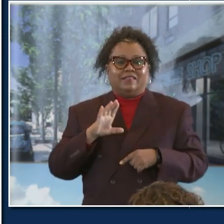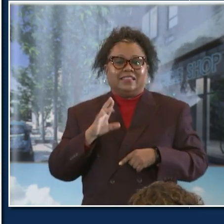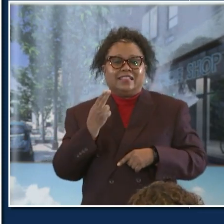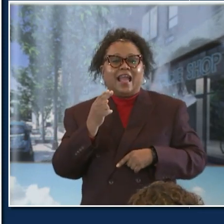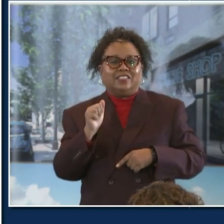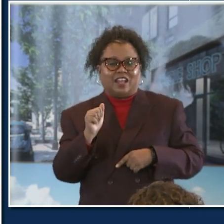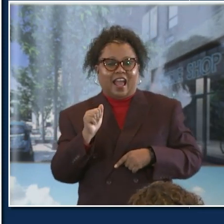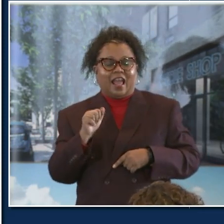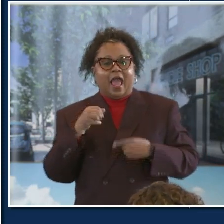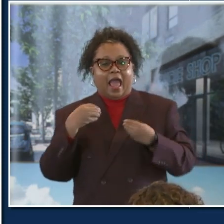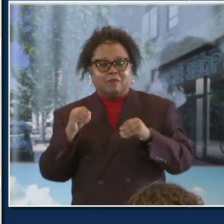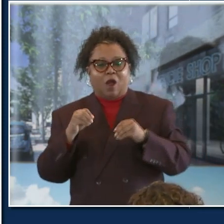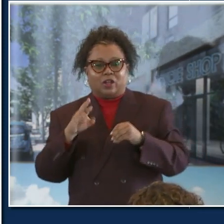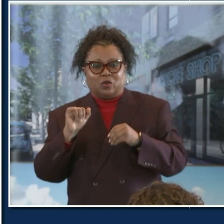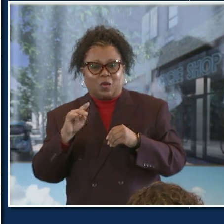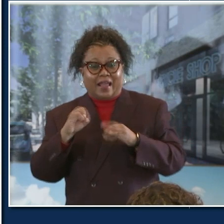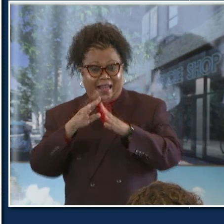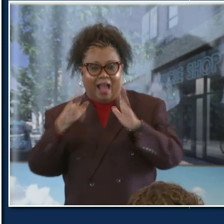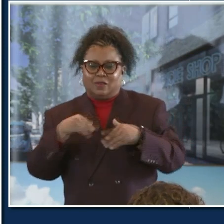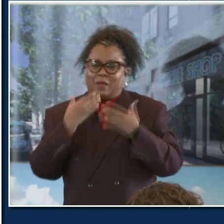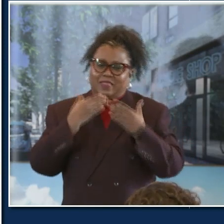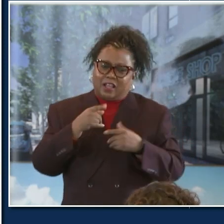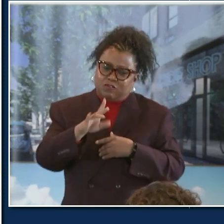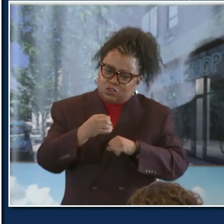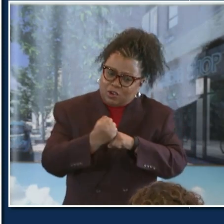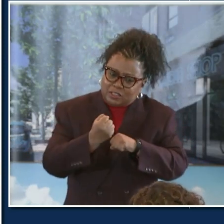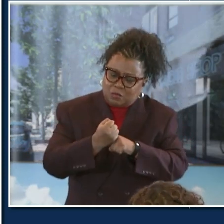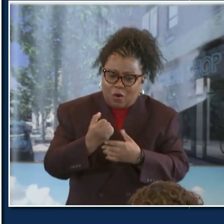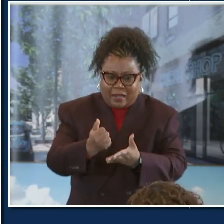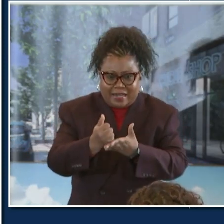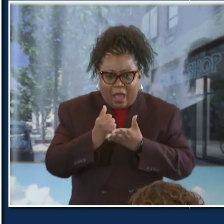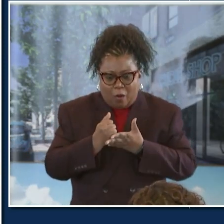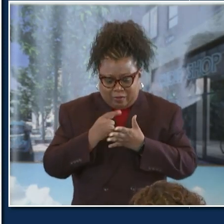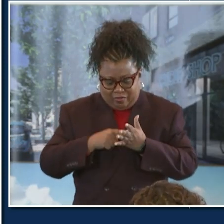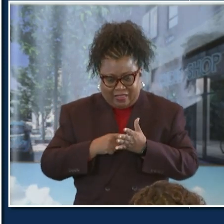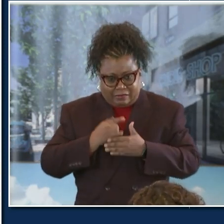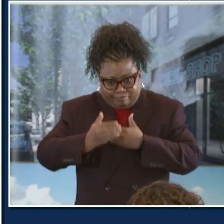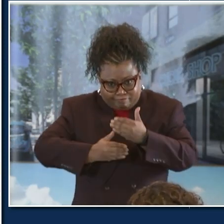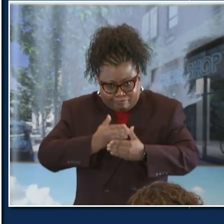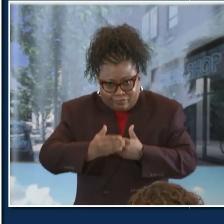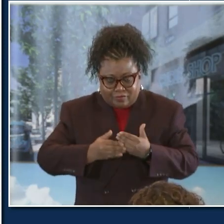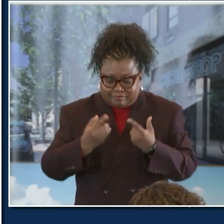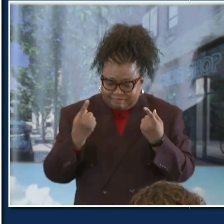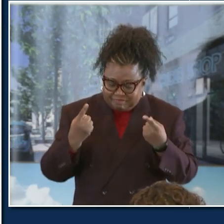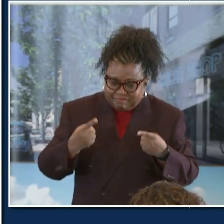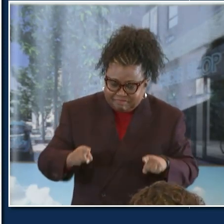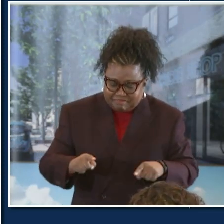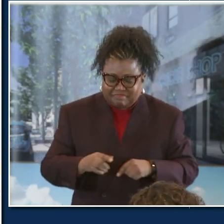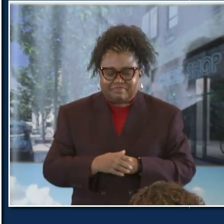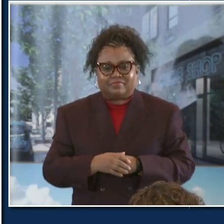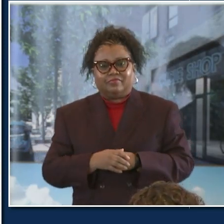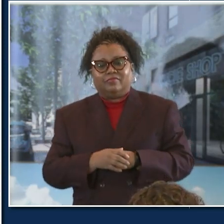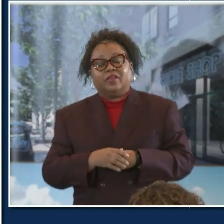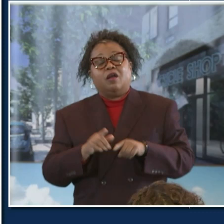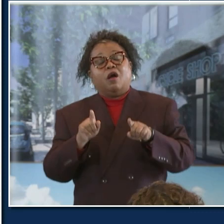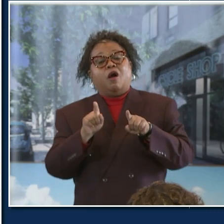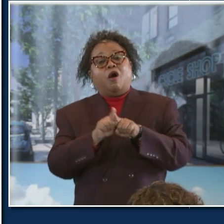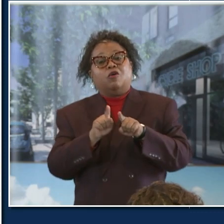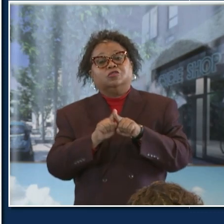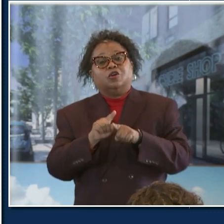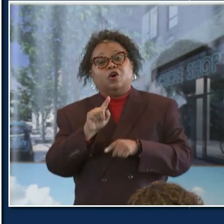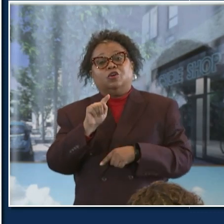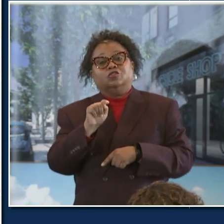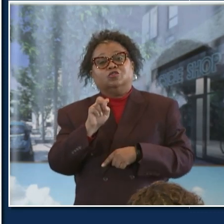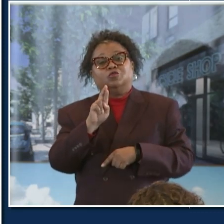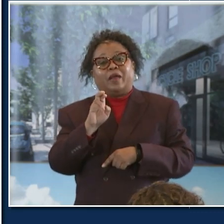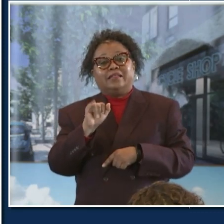CHA and market rate housing. So I just want to thank you for your support and help in bringing this forward today. Also, Tracy